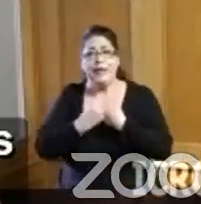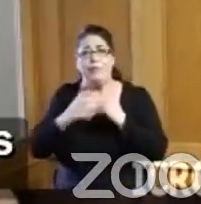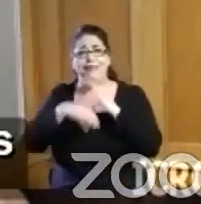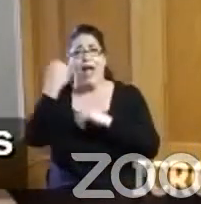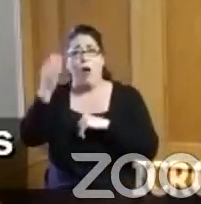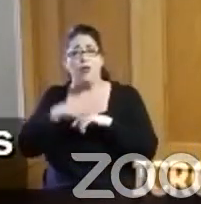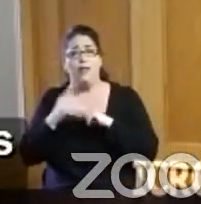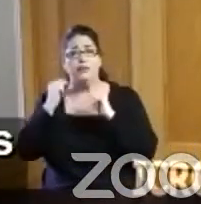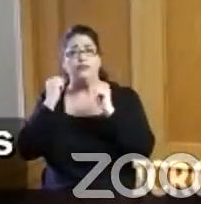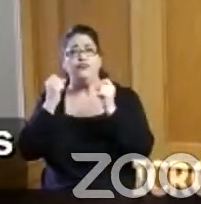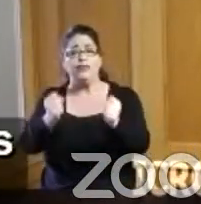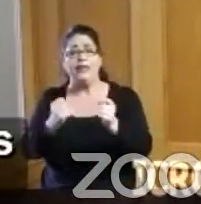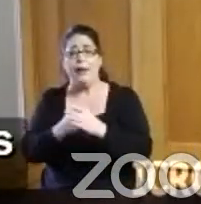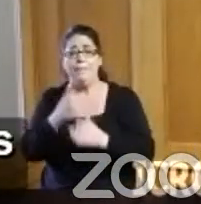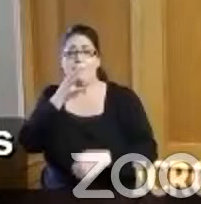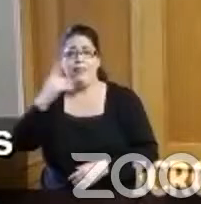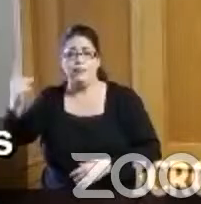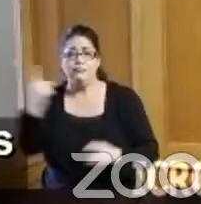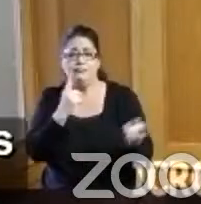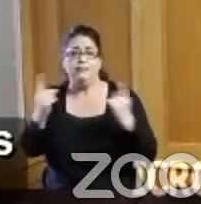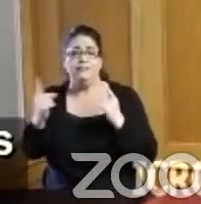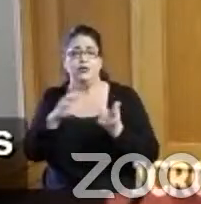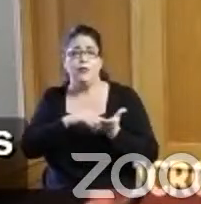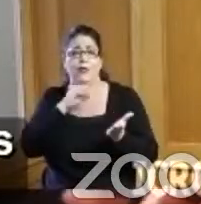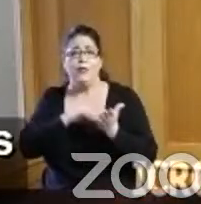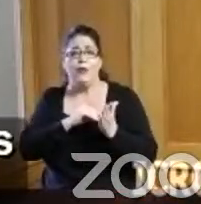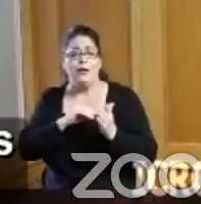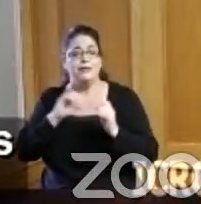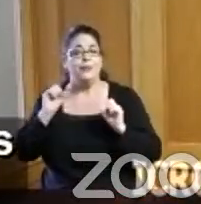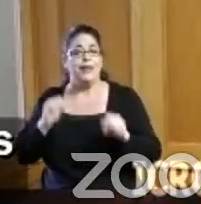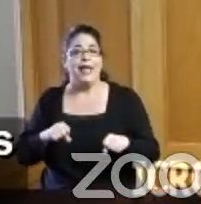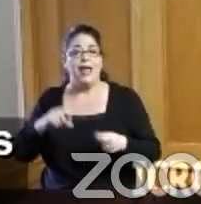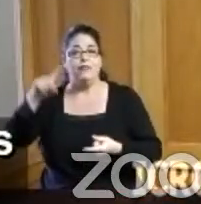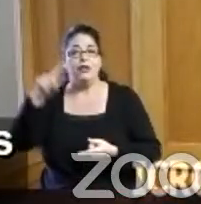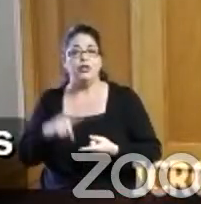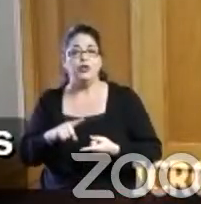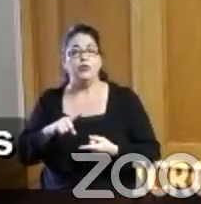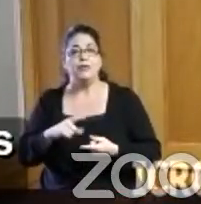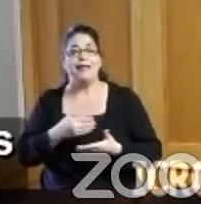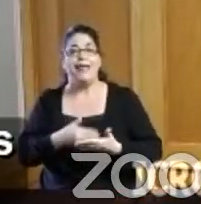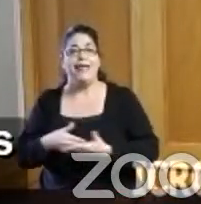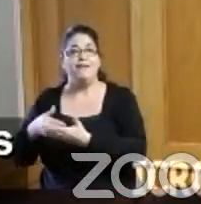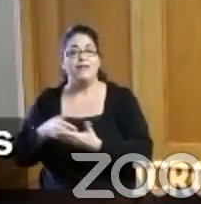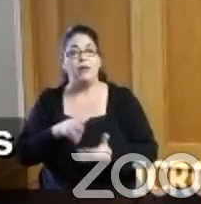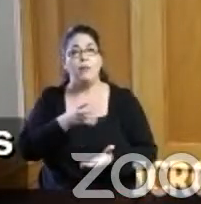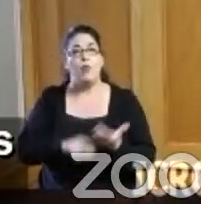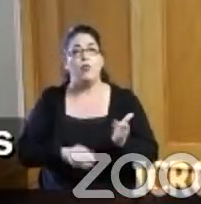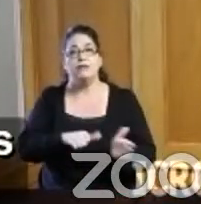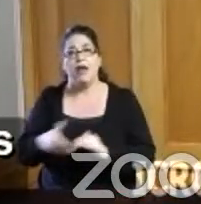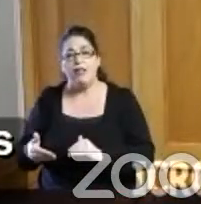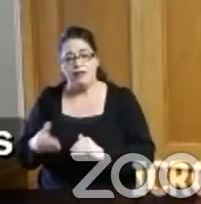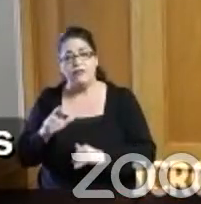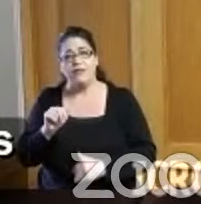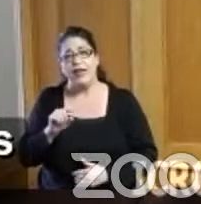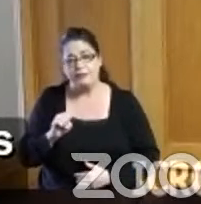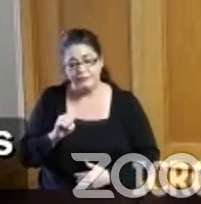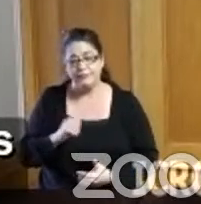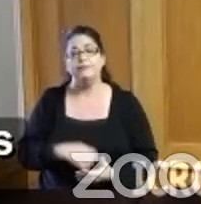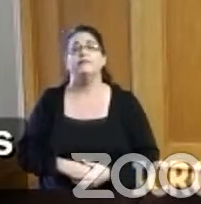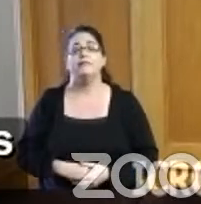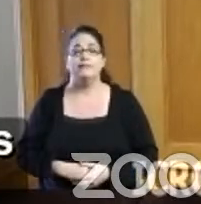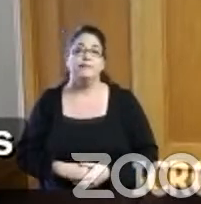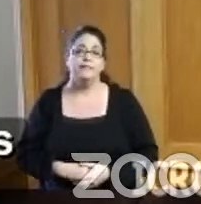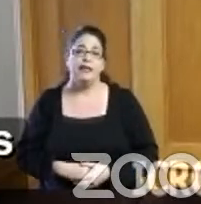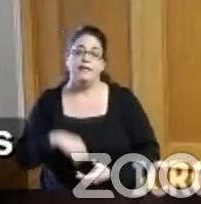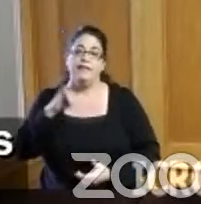and mothers were coming over to learn so that we can reduce the infant mortality rate. So I just want to say